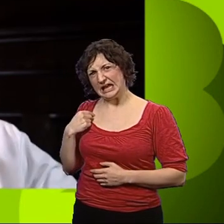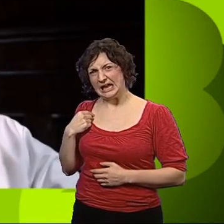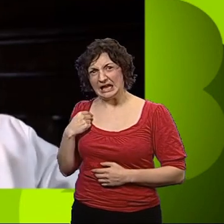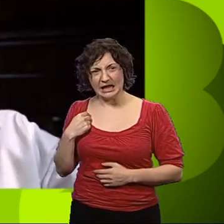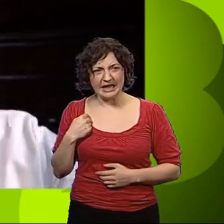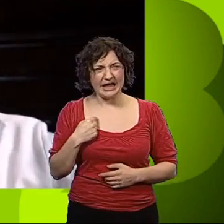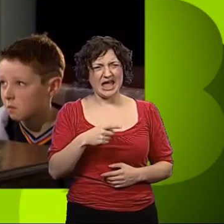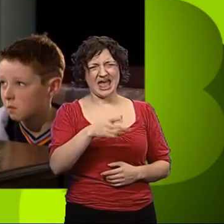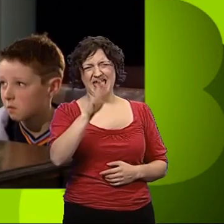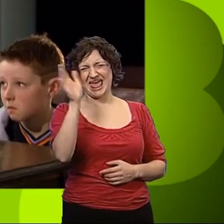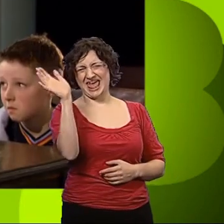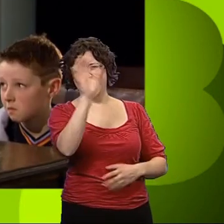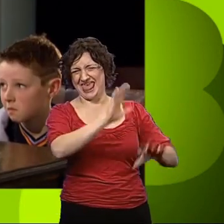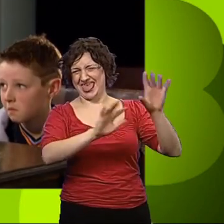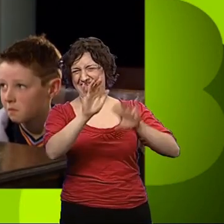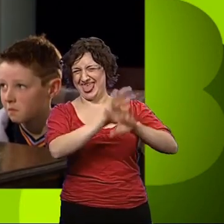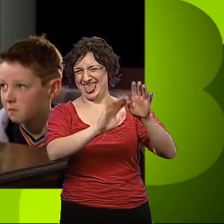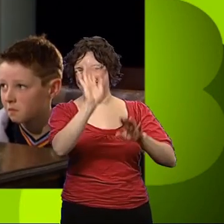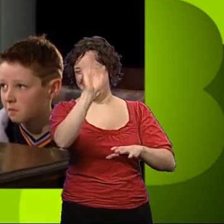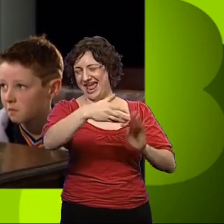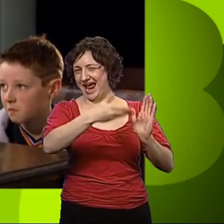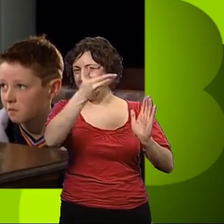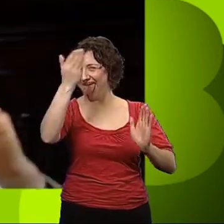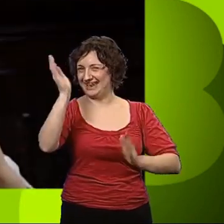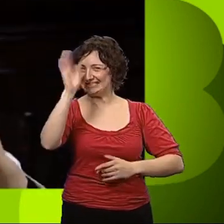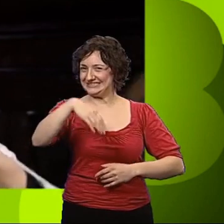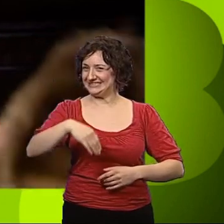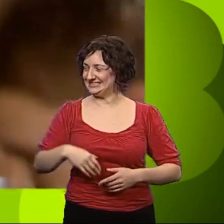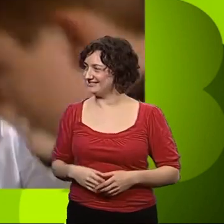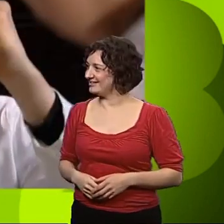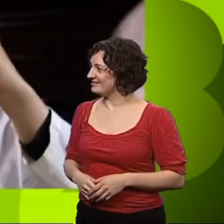a web of lies. Web? Spider? Get it?